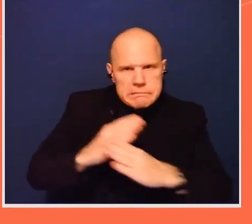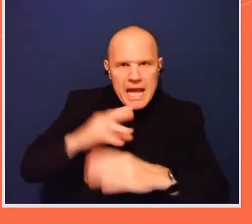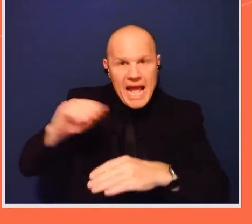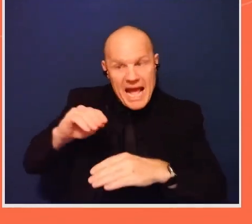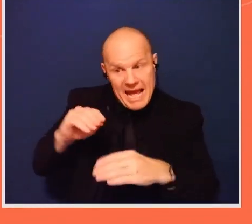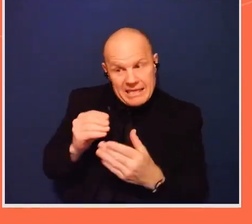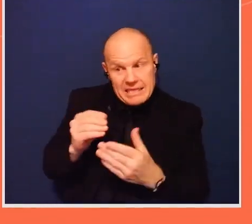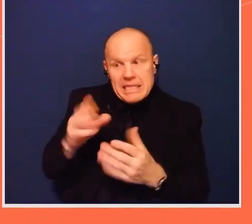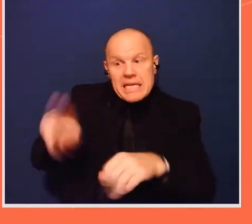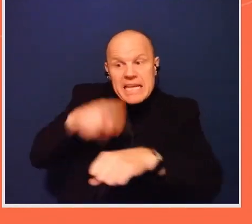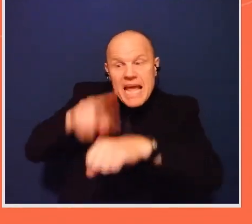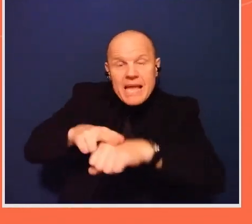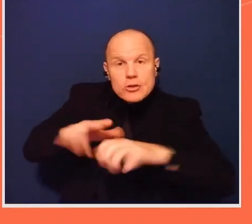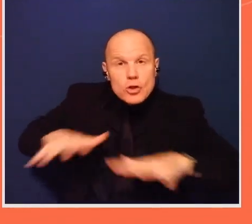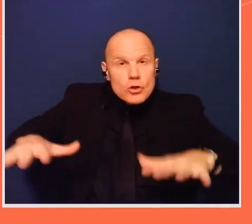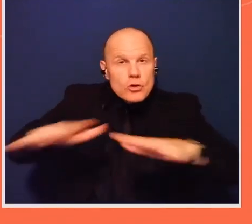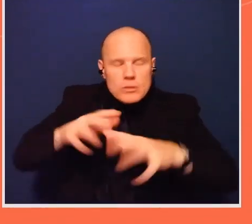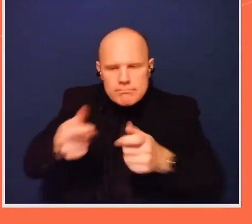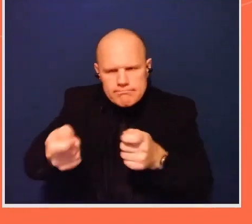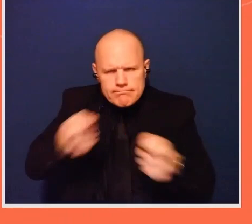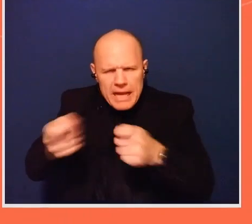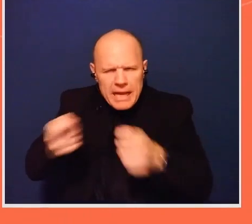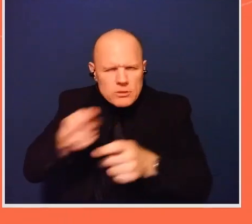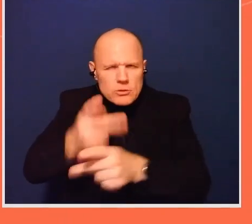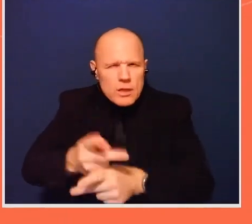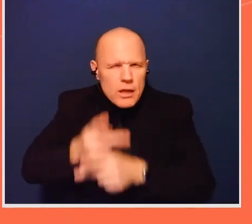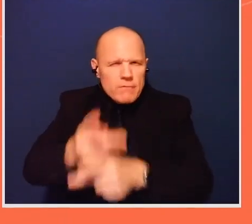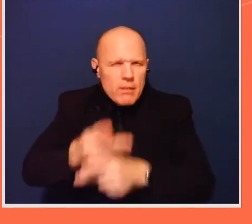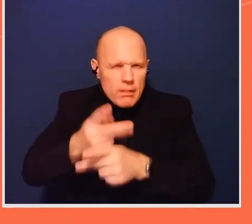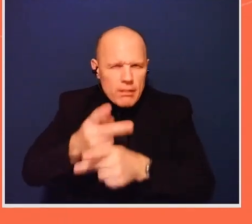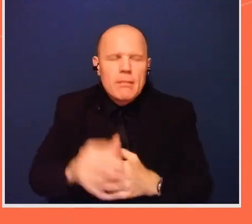Adabed maraad maungil garul.